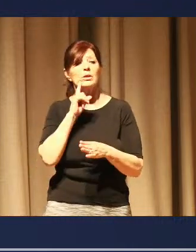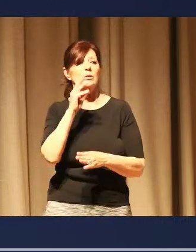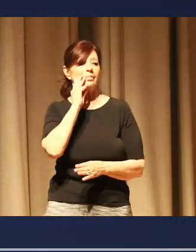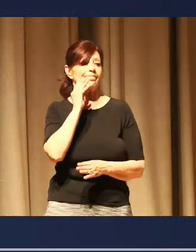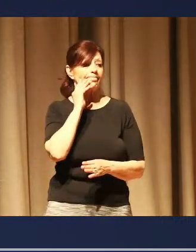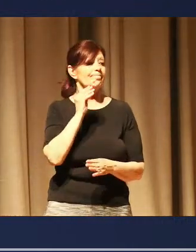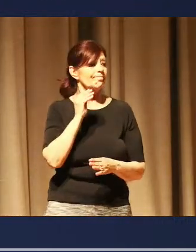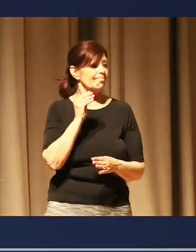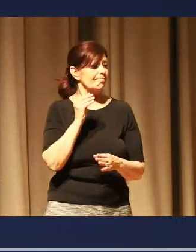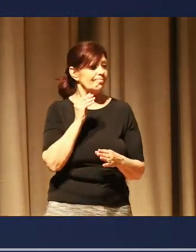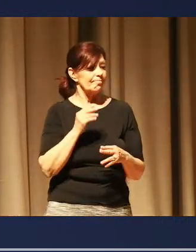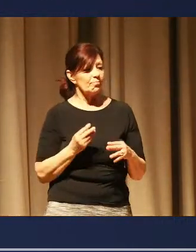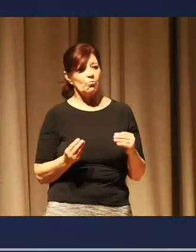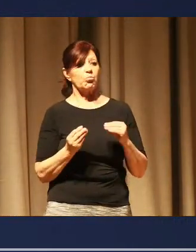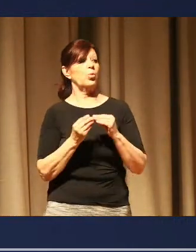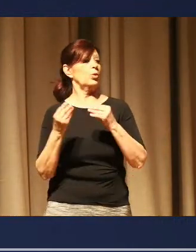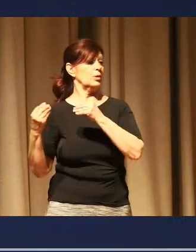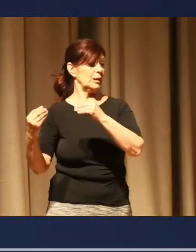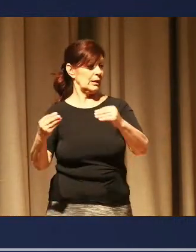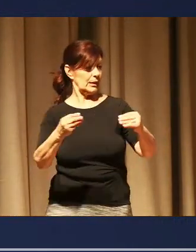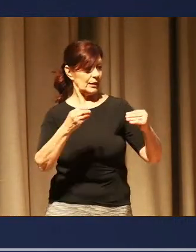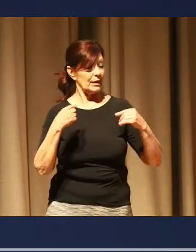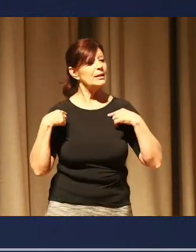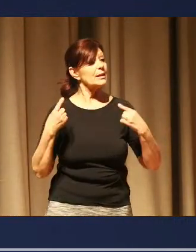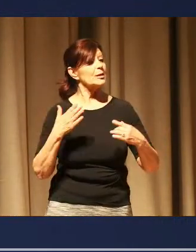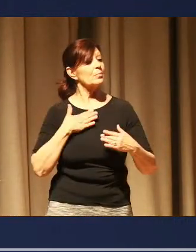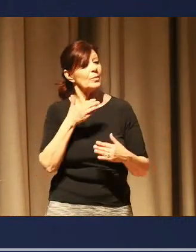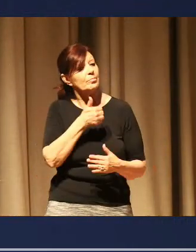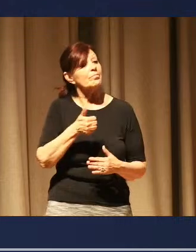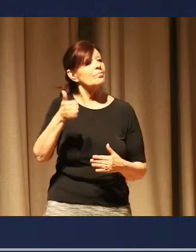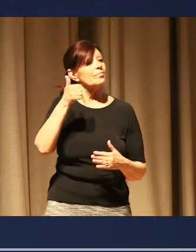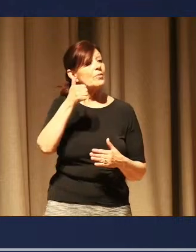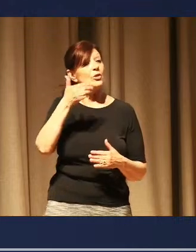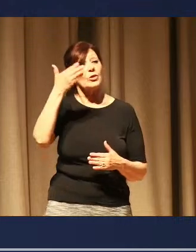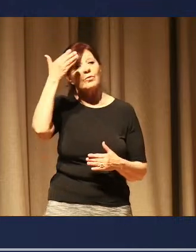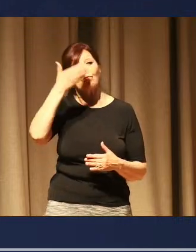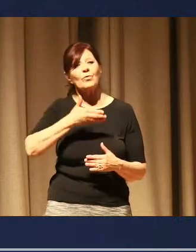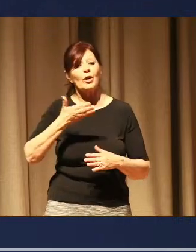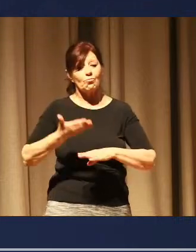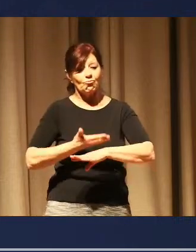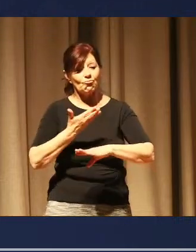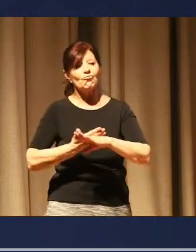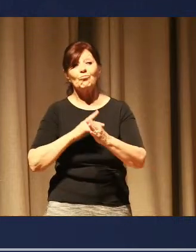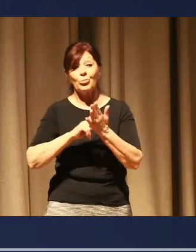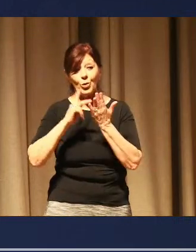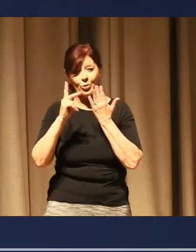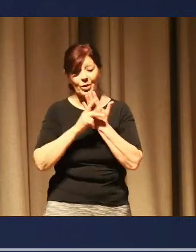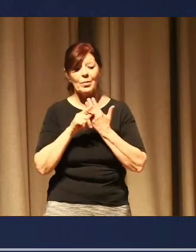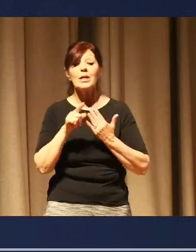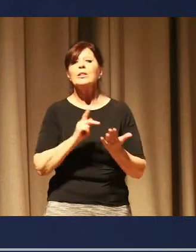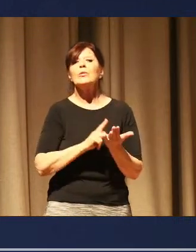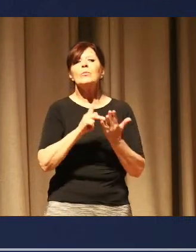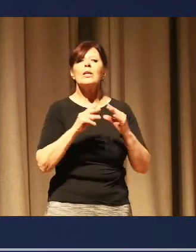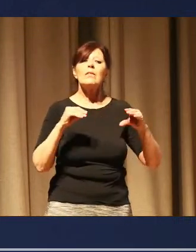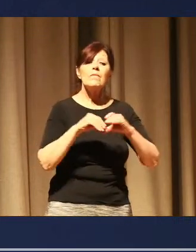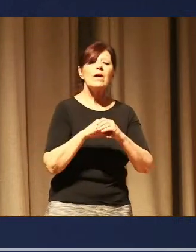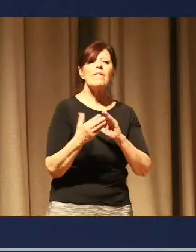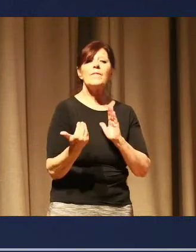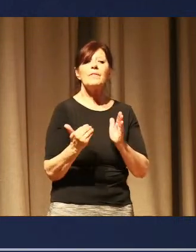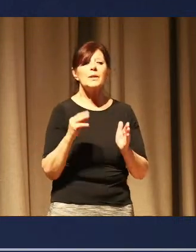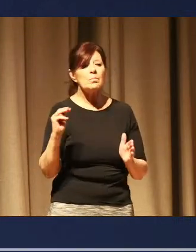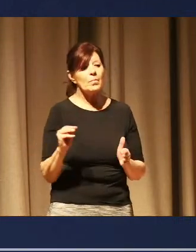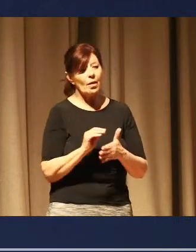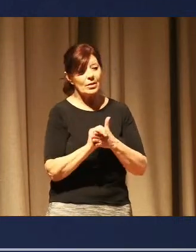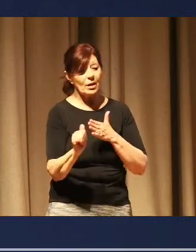experiencing increased sales thanks to my administration's storefront revitalization program. This program invests $15 million